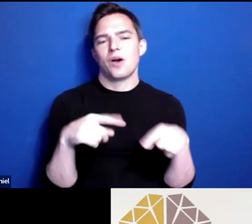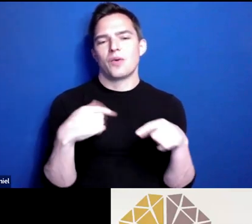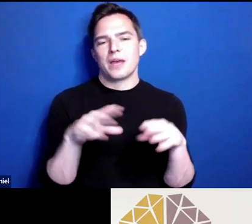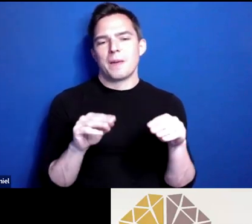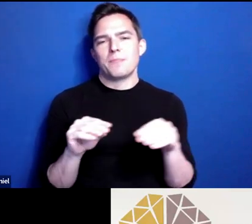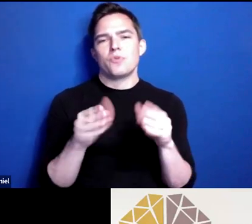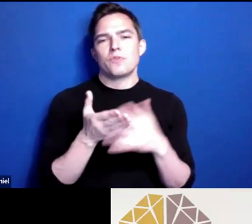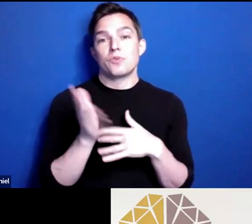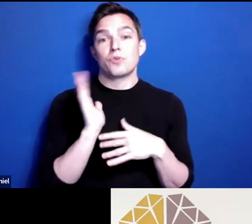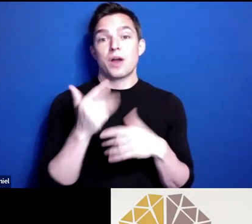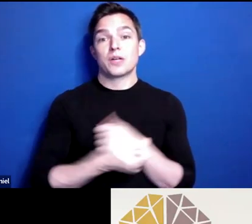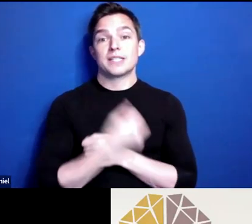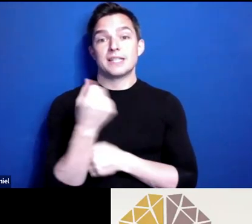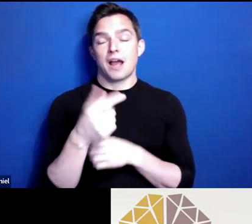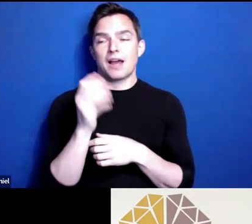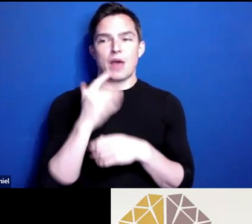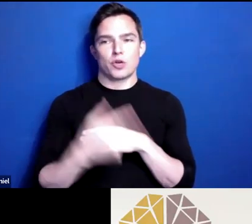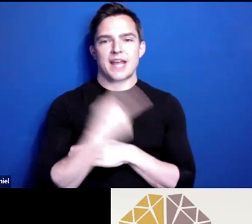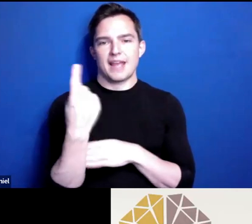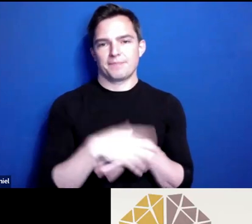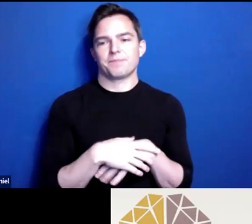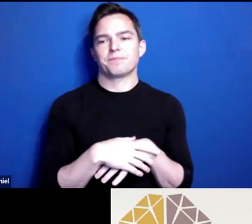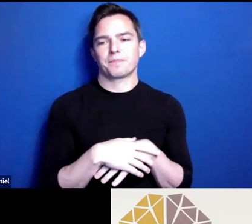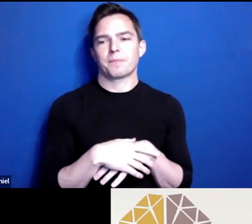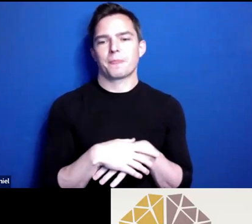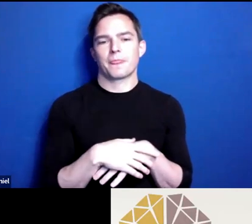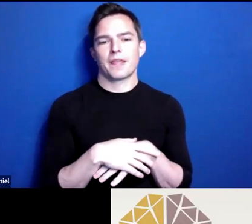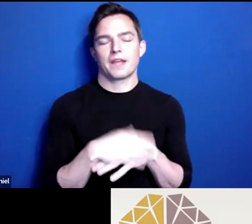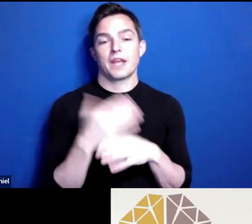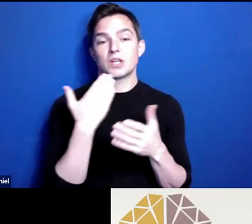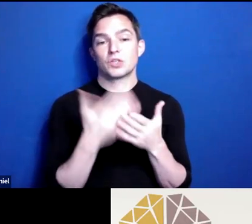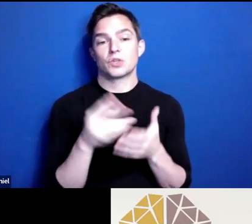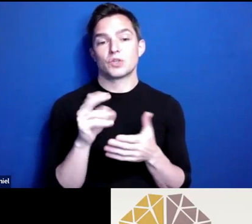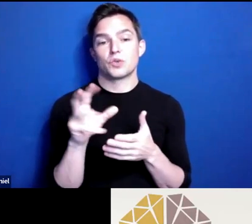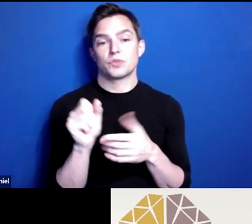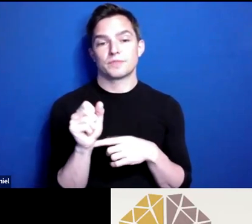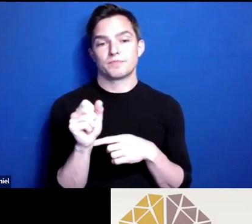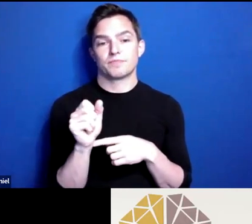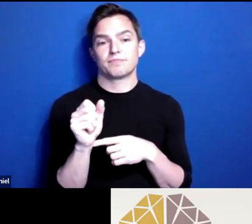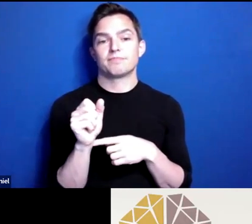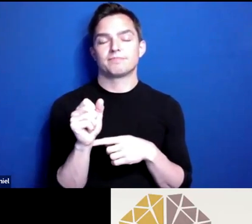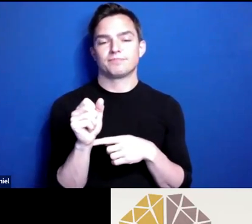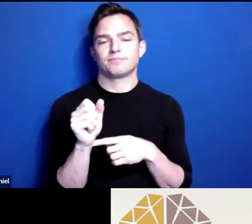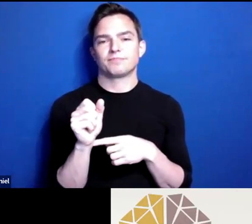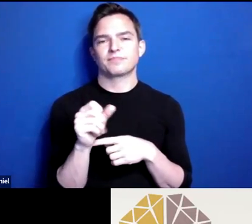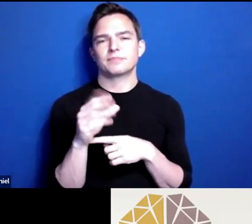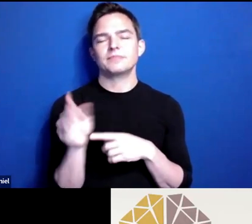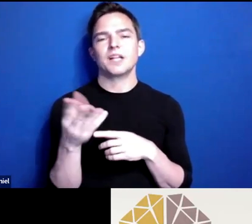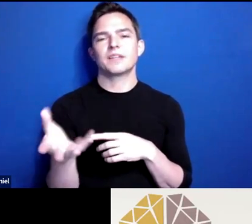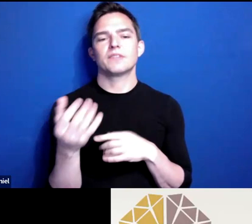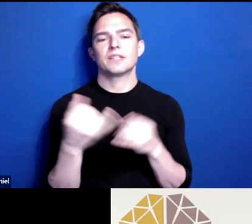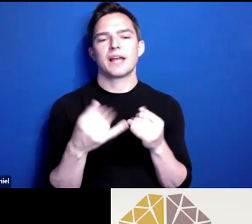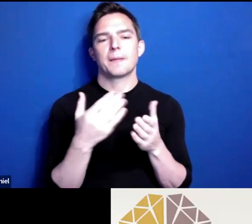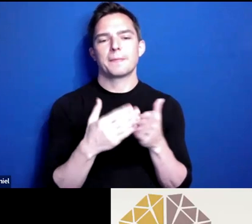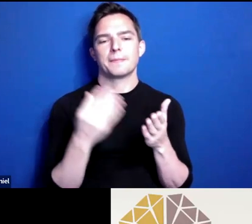our day, and got good news before, as I give you all the last bit of information. We are